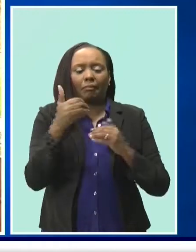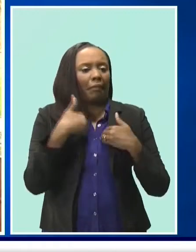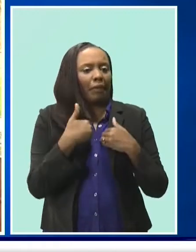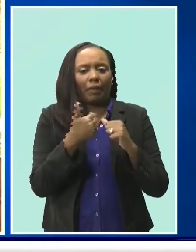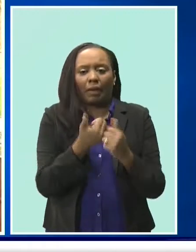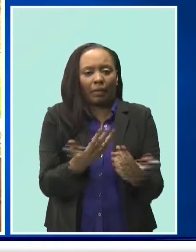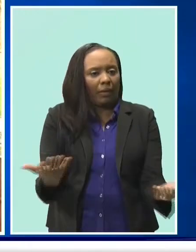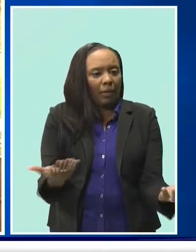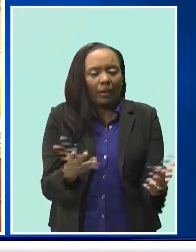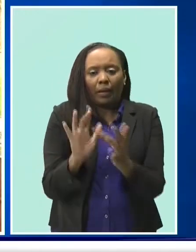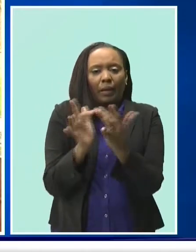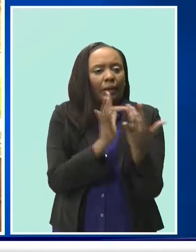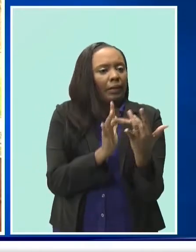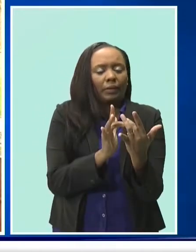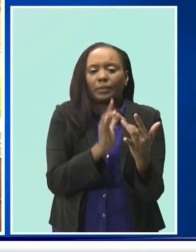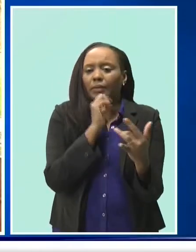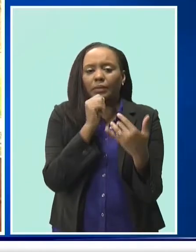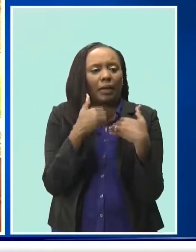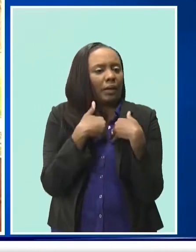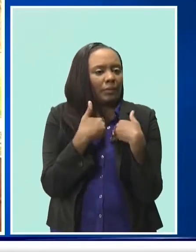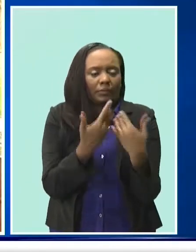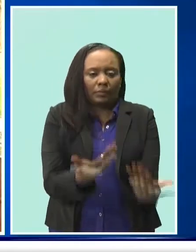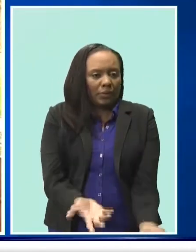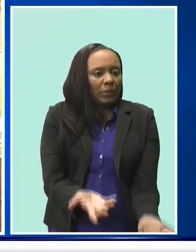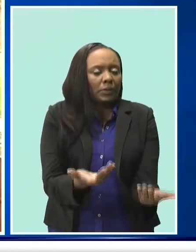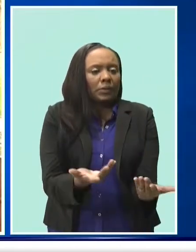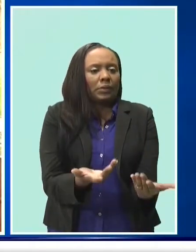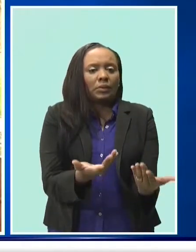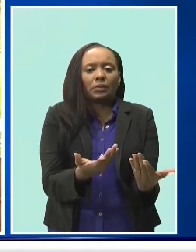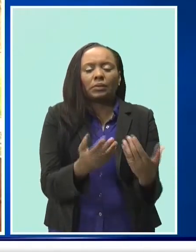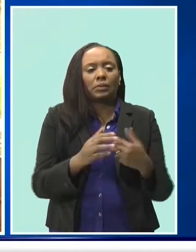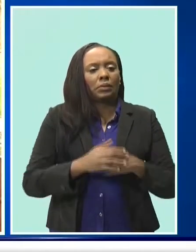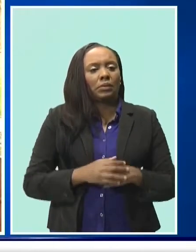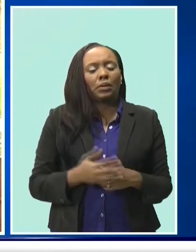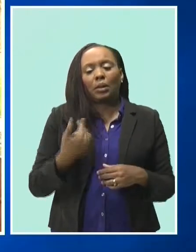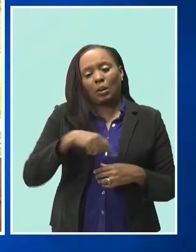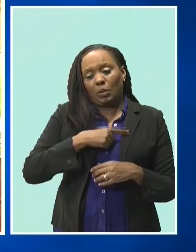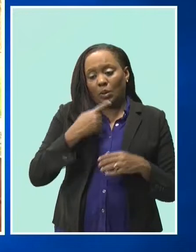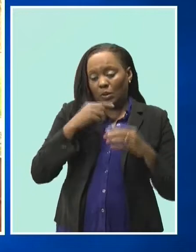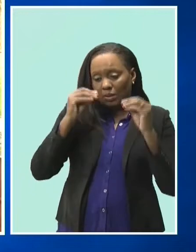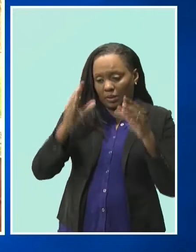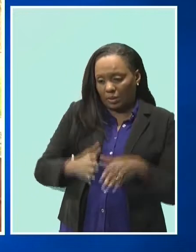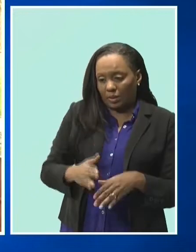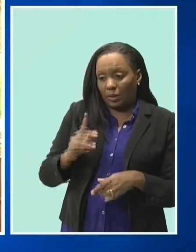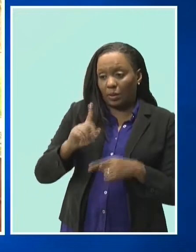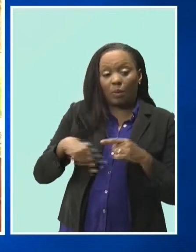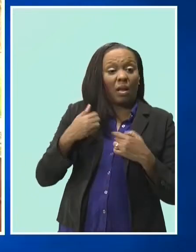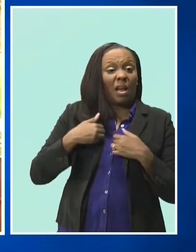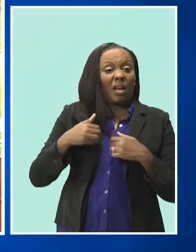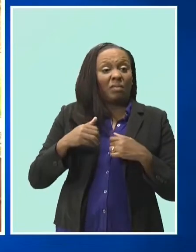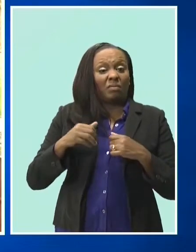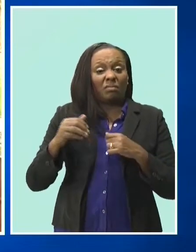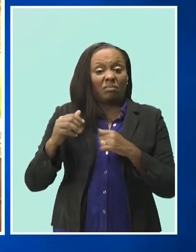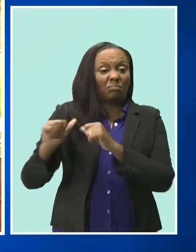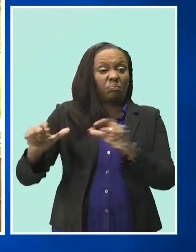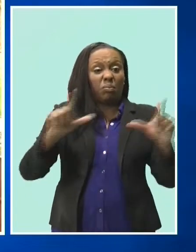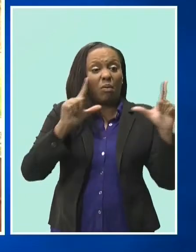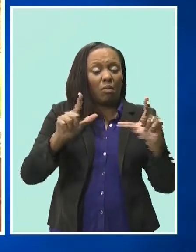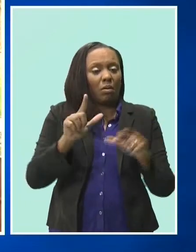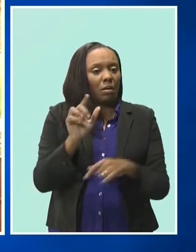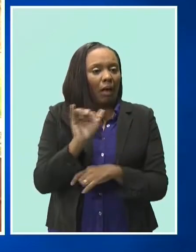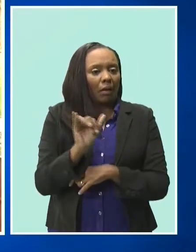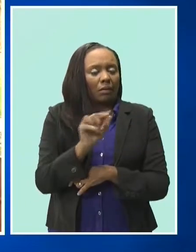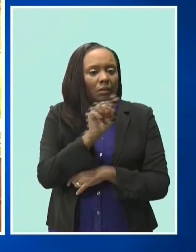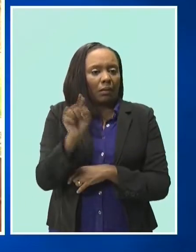don't have the wherewithal or the tools. And so we've said to the instructors, when you do your Zoom meetings, your Microsoft